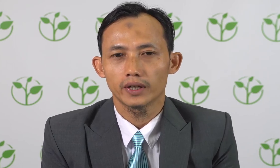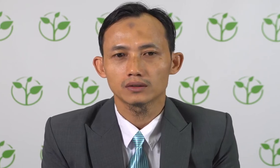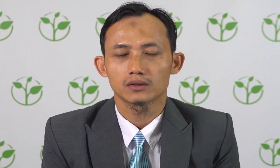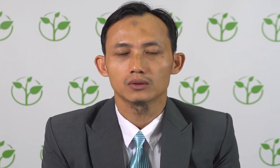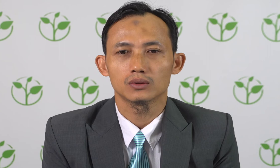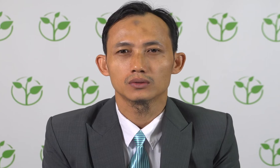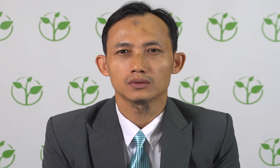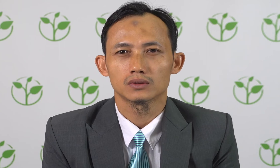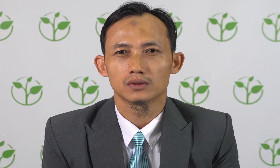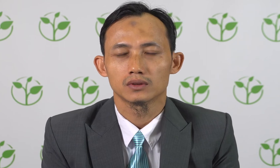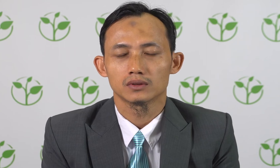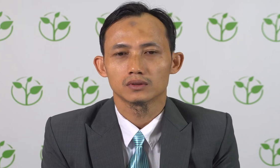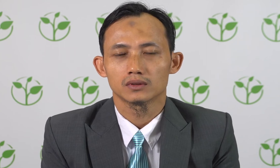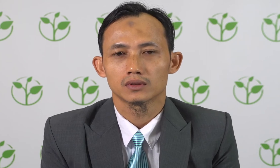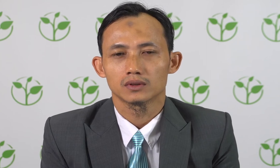Always to